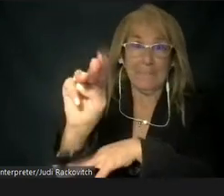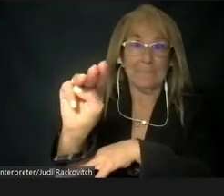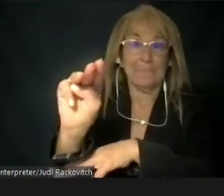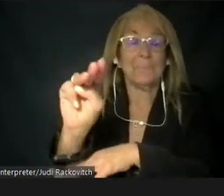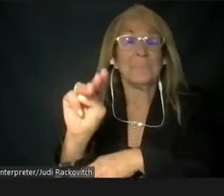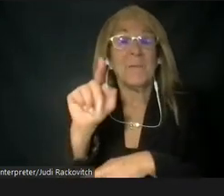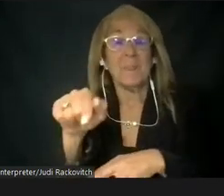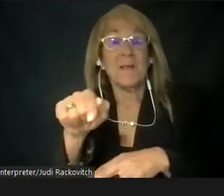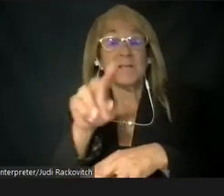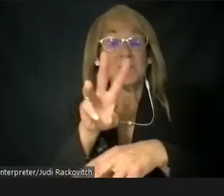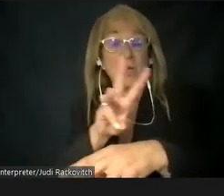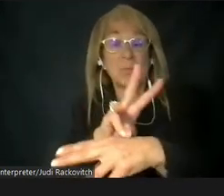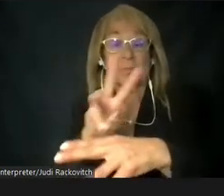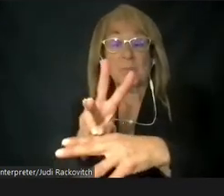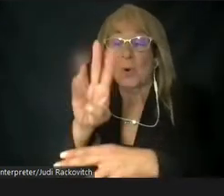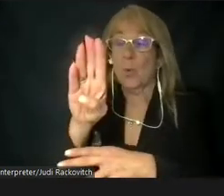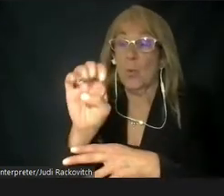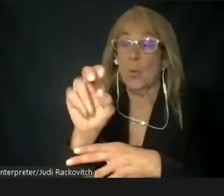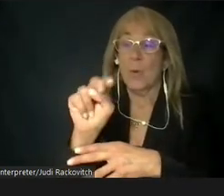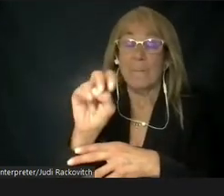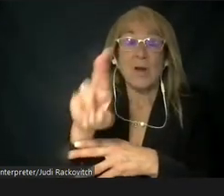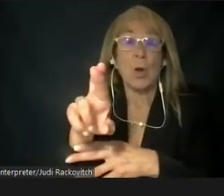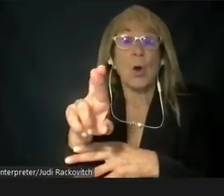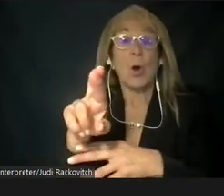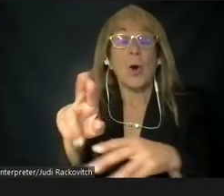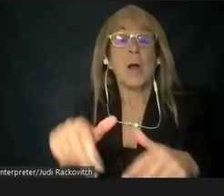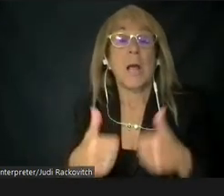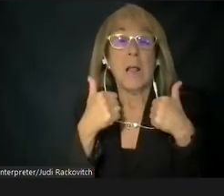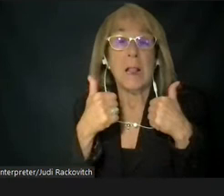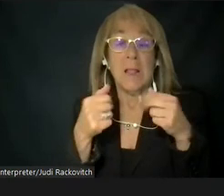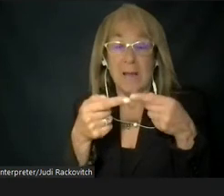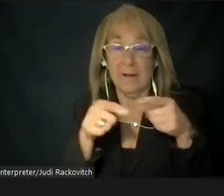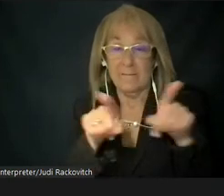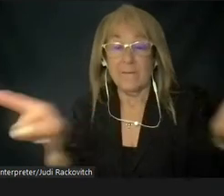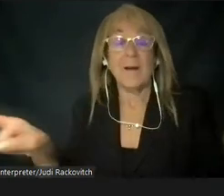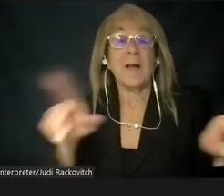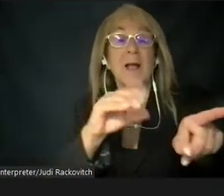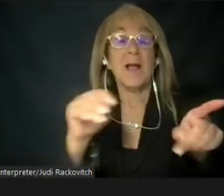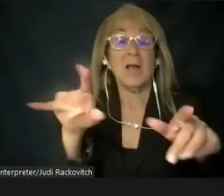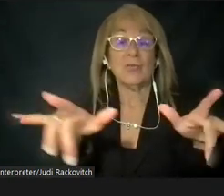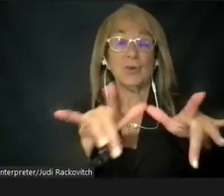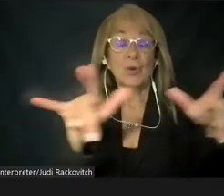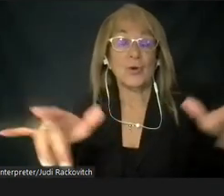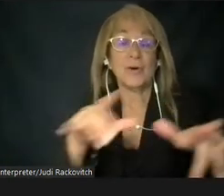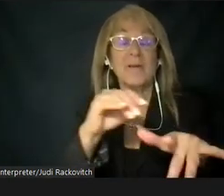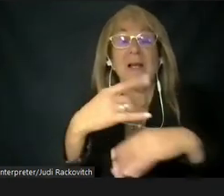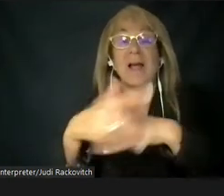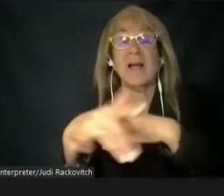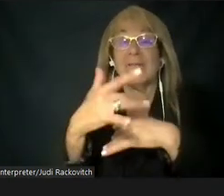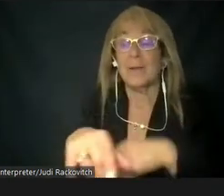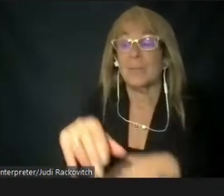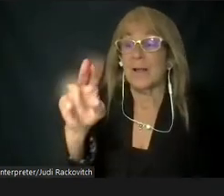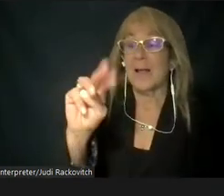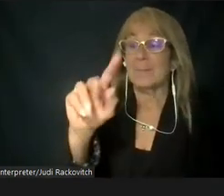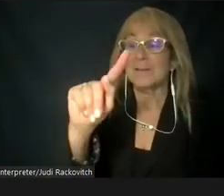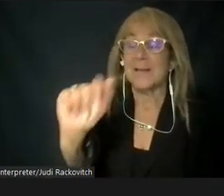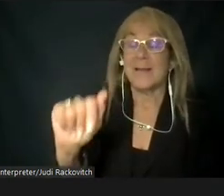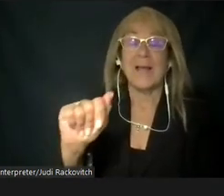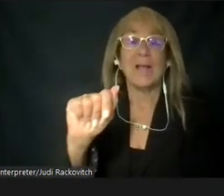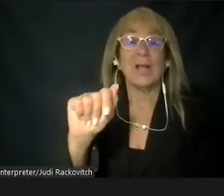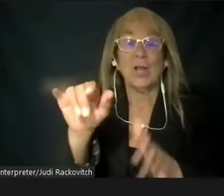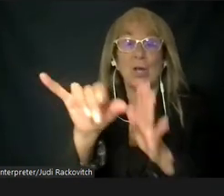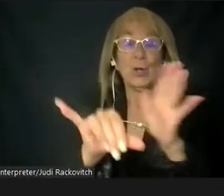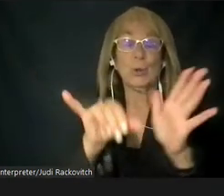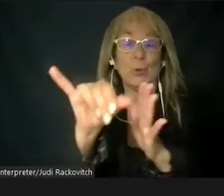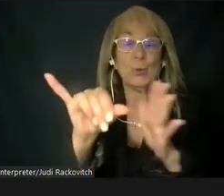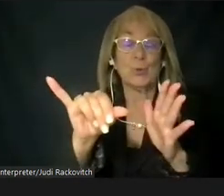webinar is being live casted and recorded and will be available publicly on the MTA YouTube channel and the central business district